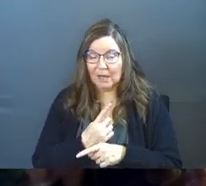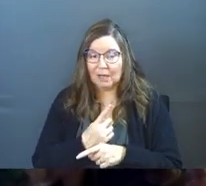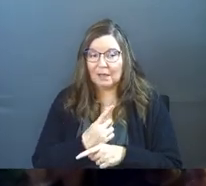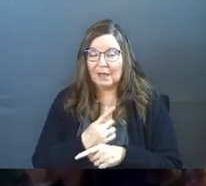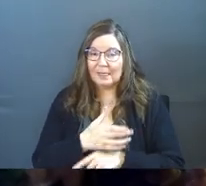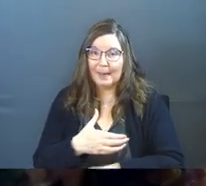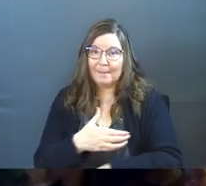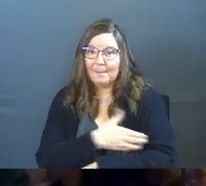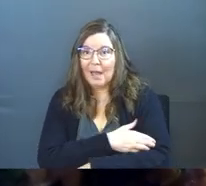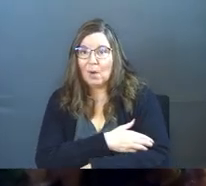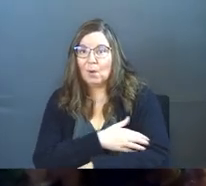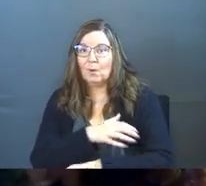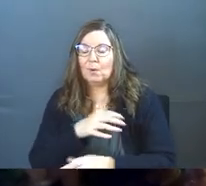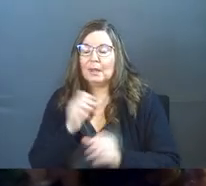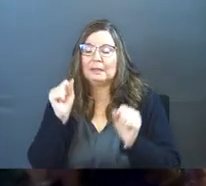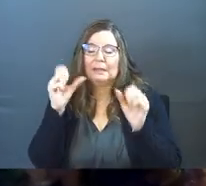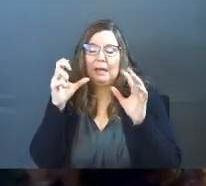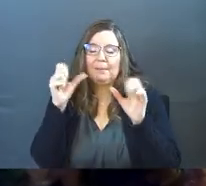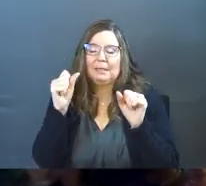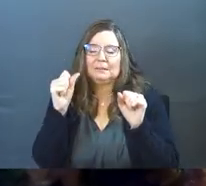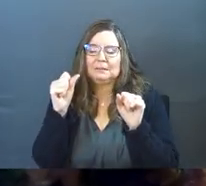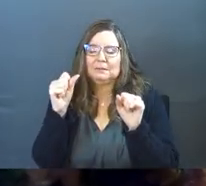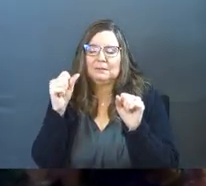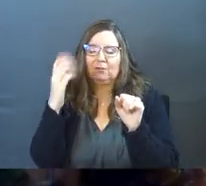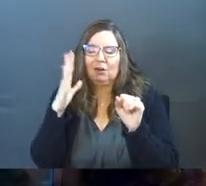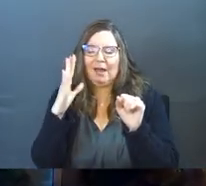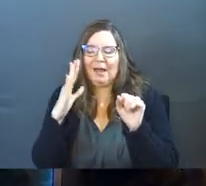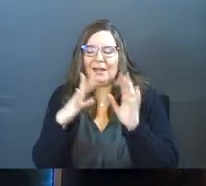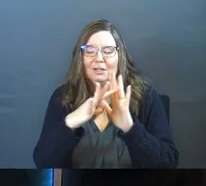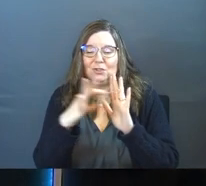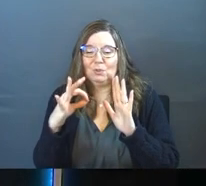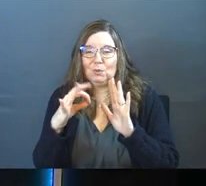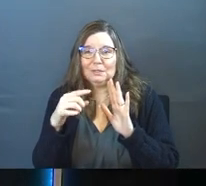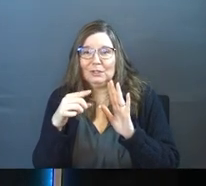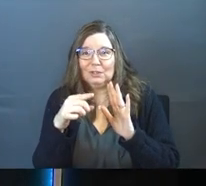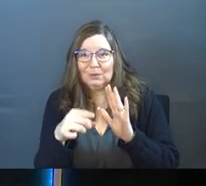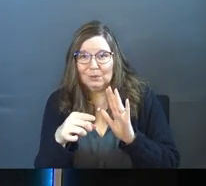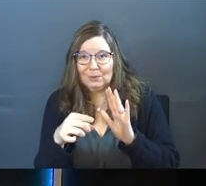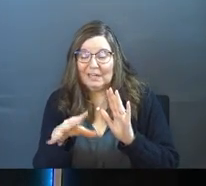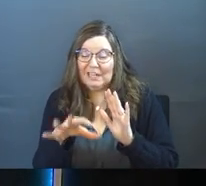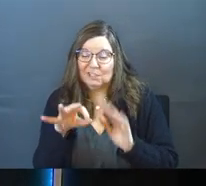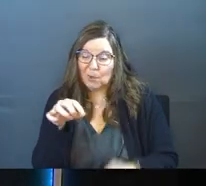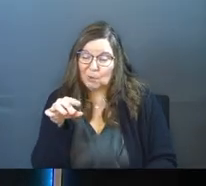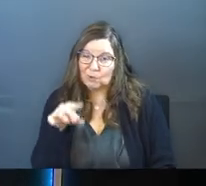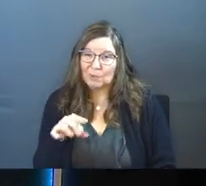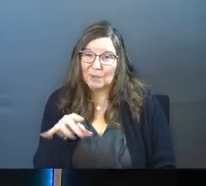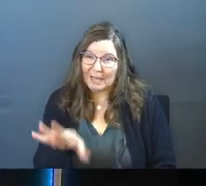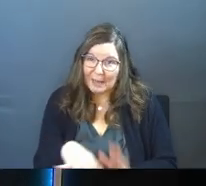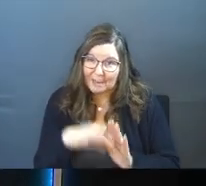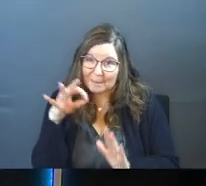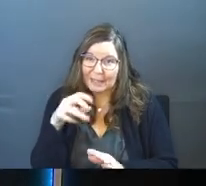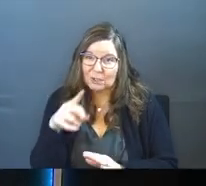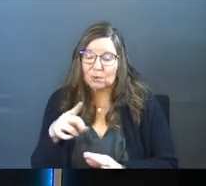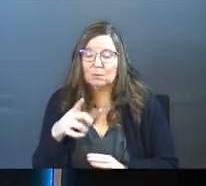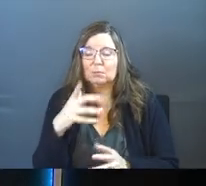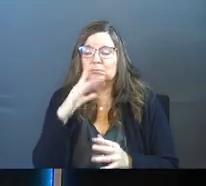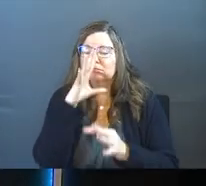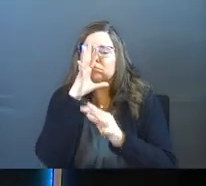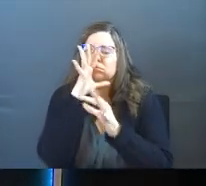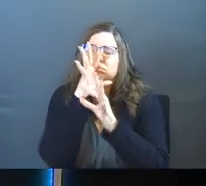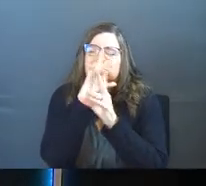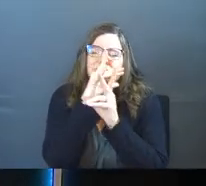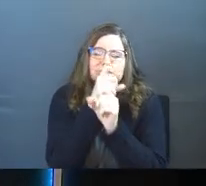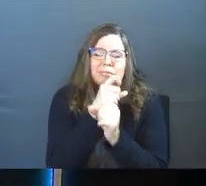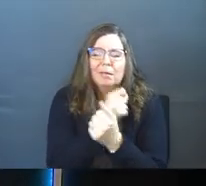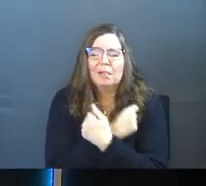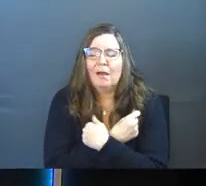The power and the amazingness of getting to choose, right? And he chose you, like we talked about in the beginning, madly,